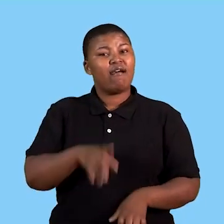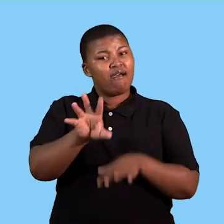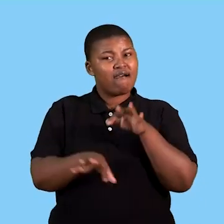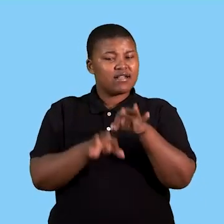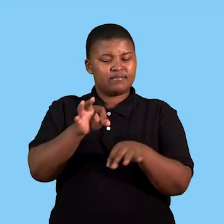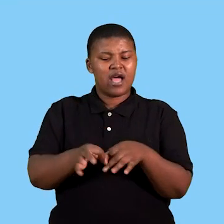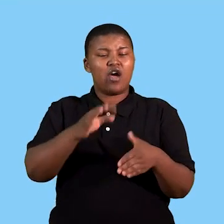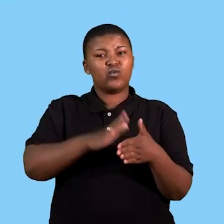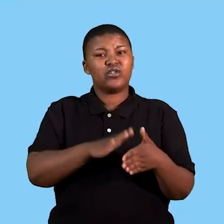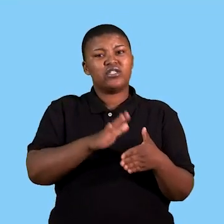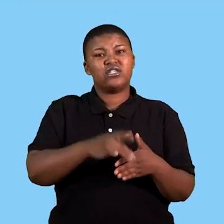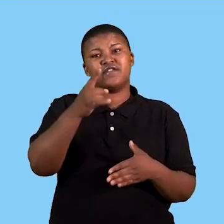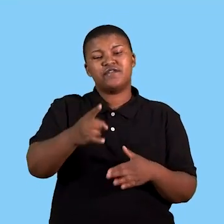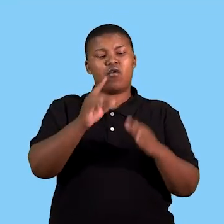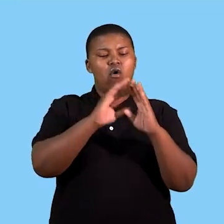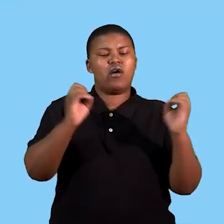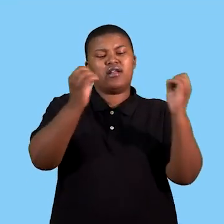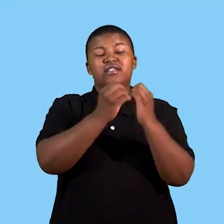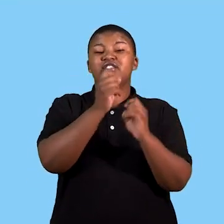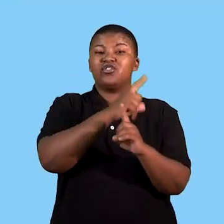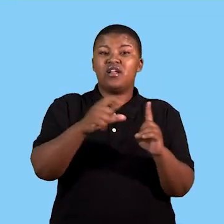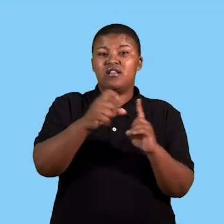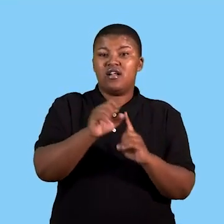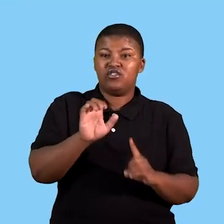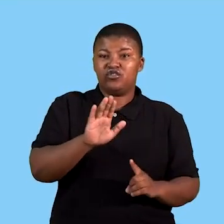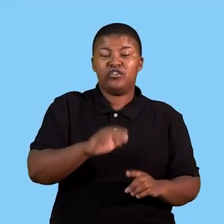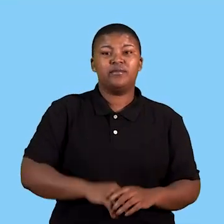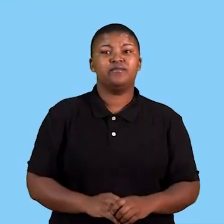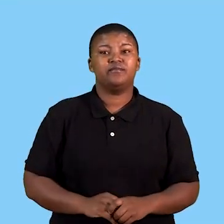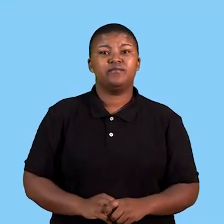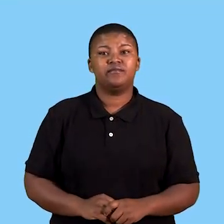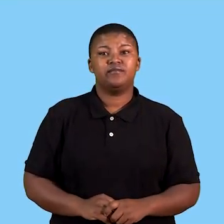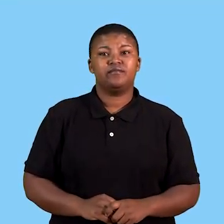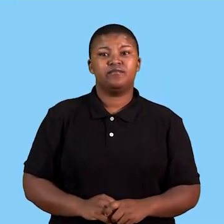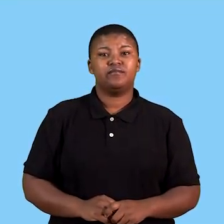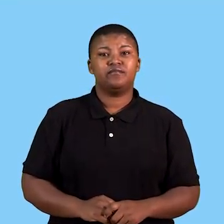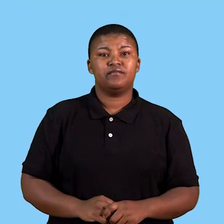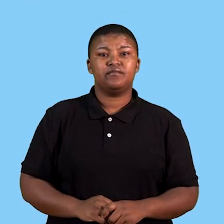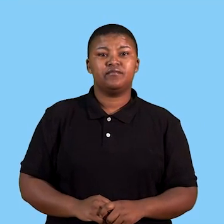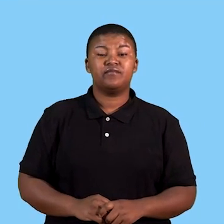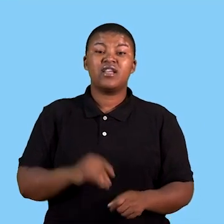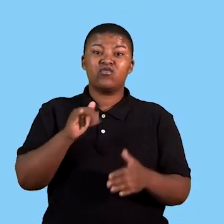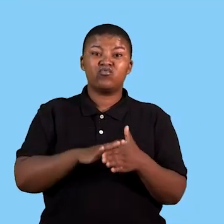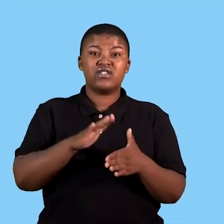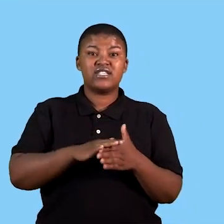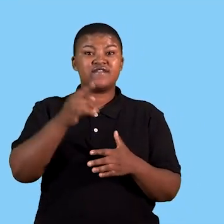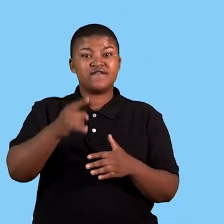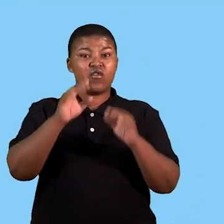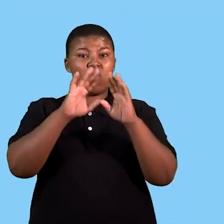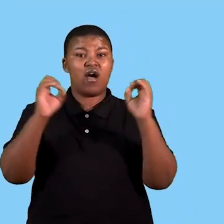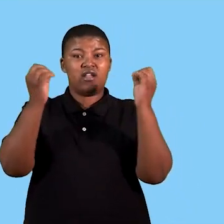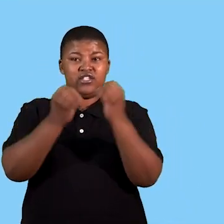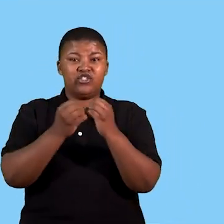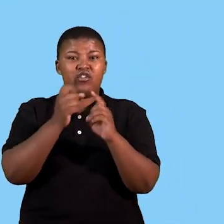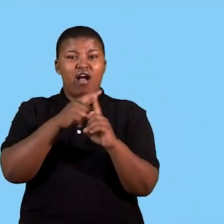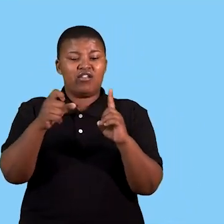the purpose of organizational culture. So let's just check that always. So the purpose